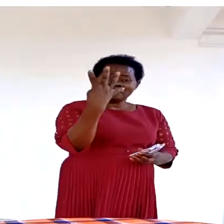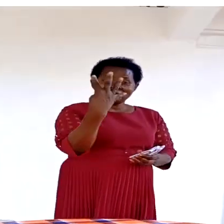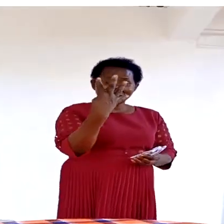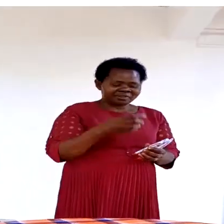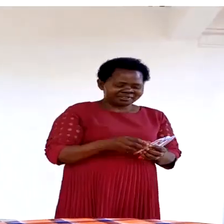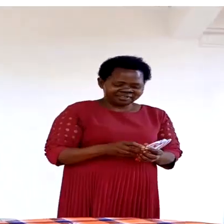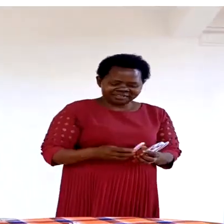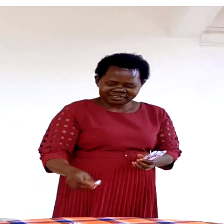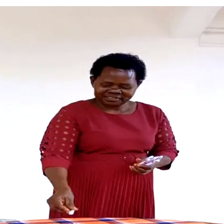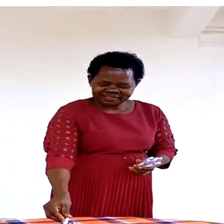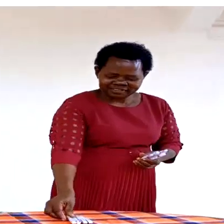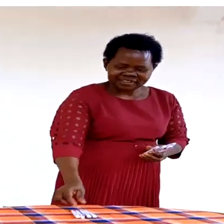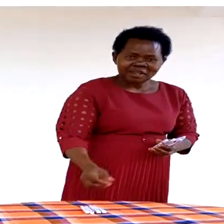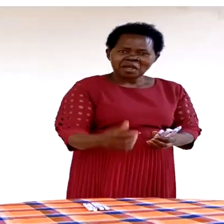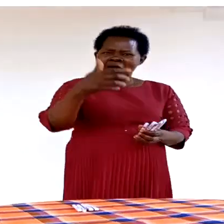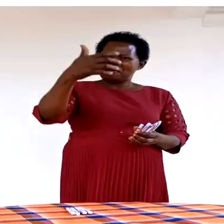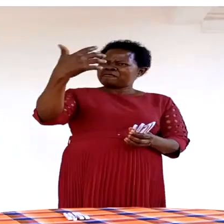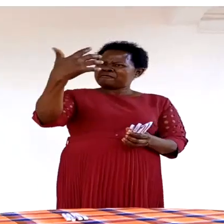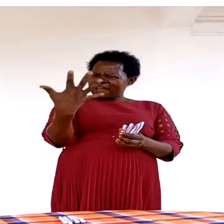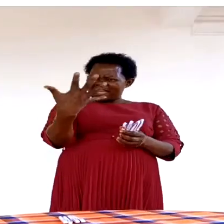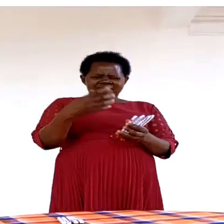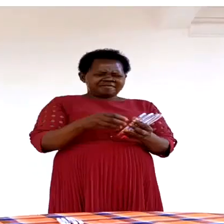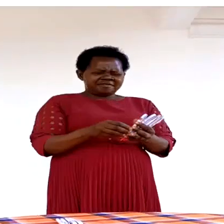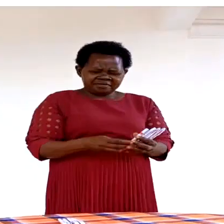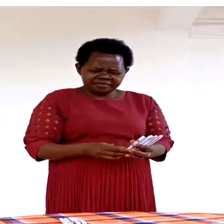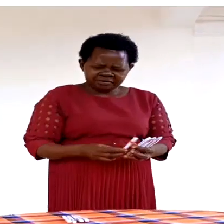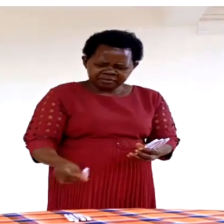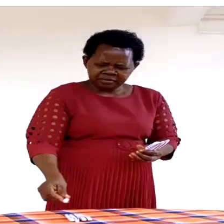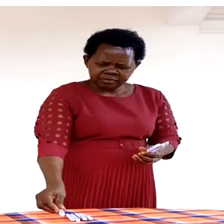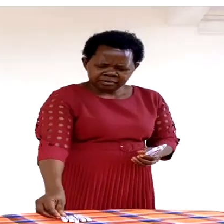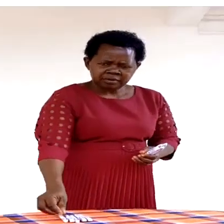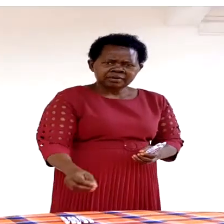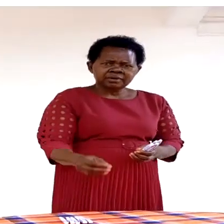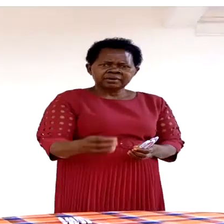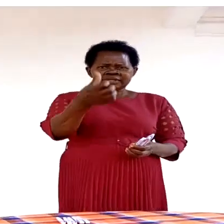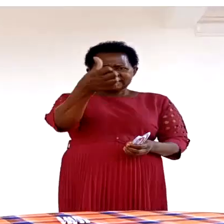three, four, five,